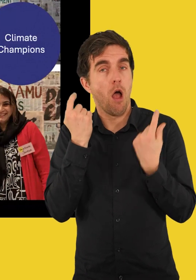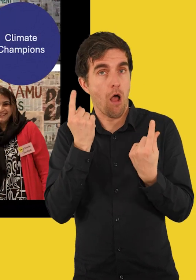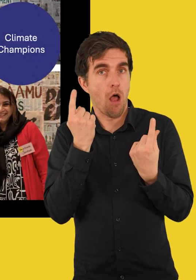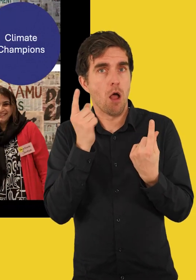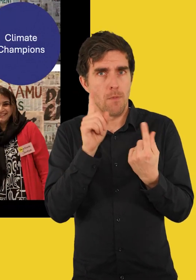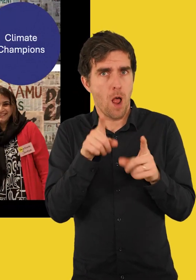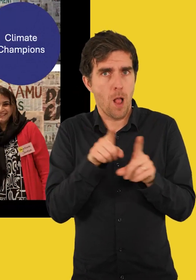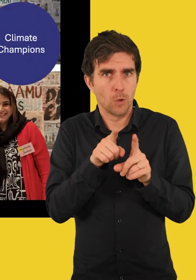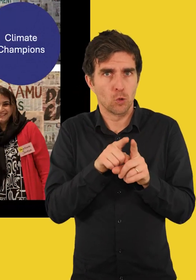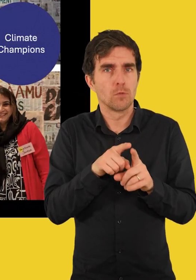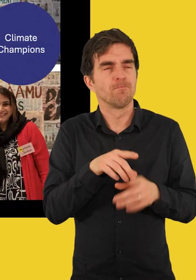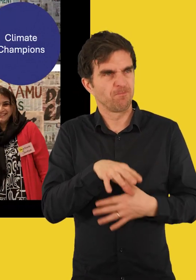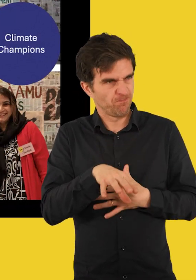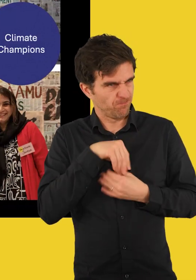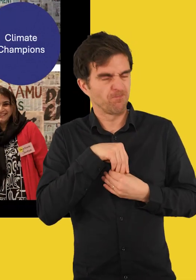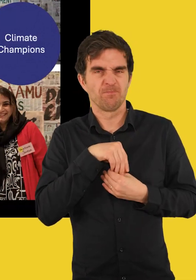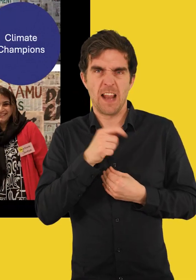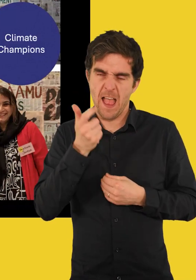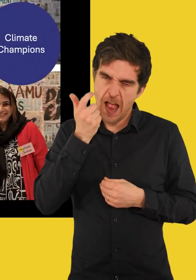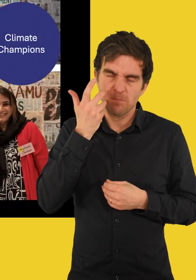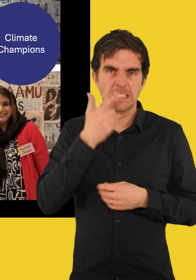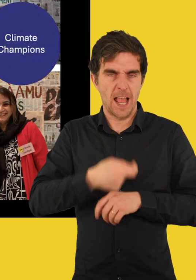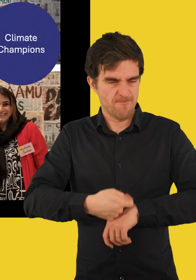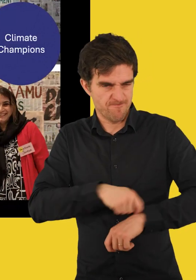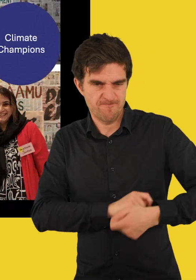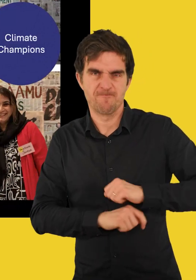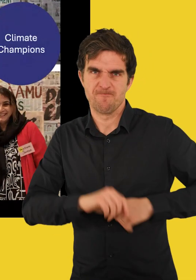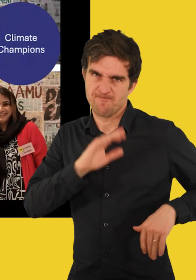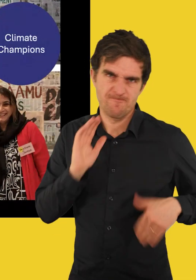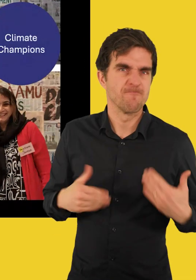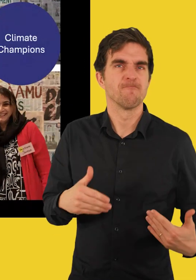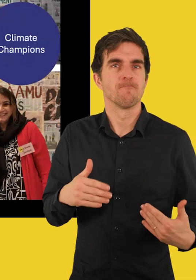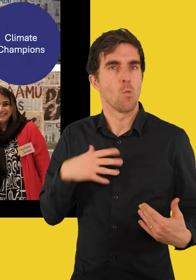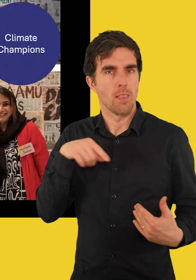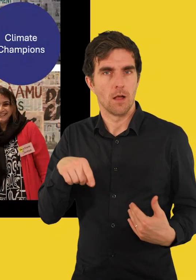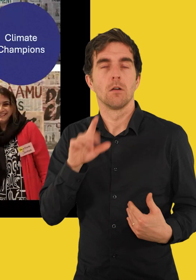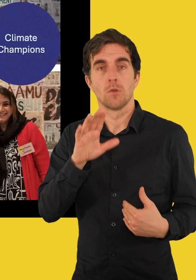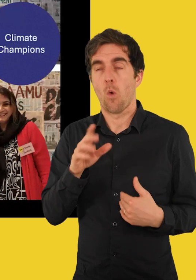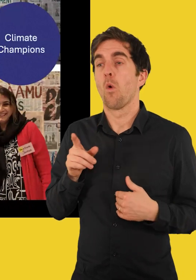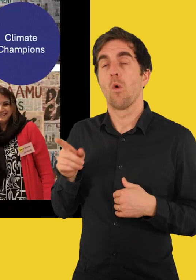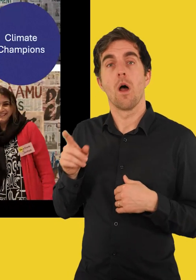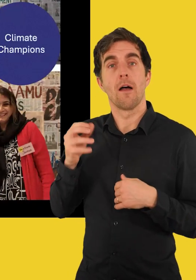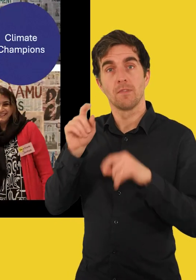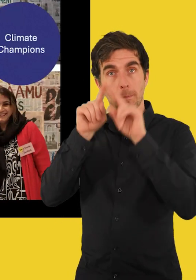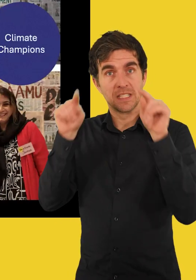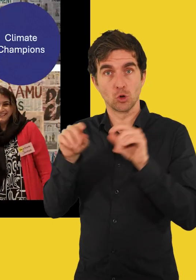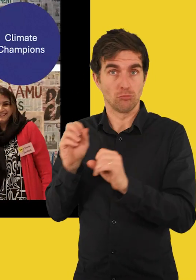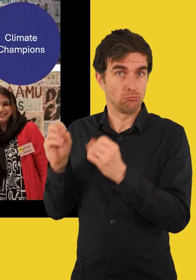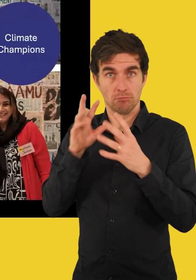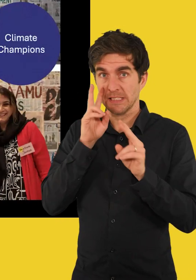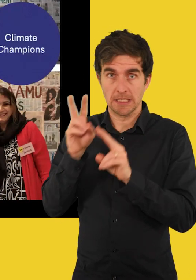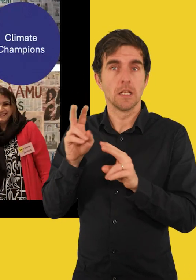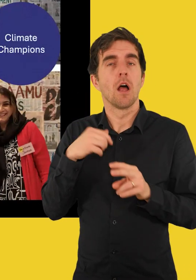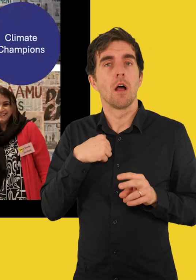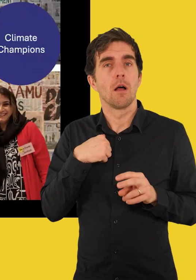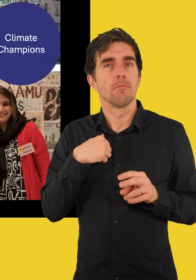climate change, but also embed it in their actions and day-to-day living. In this slide, the pictures that you see,